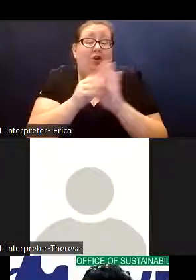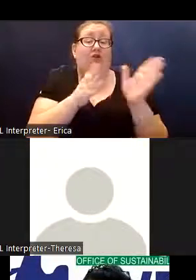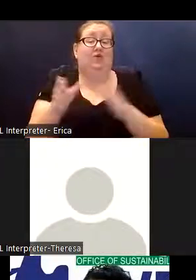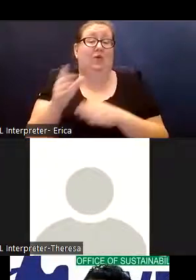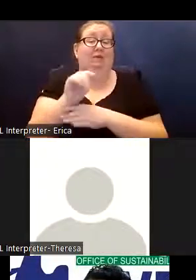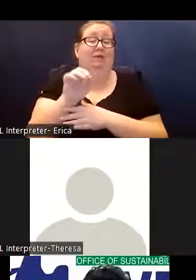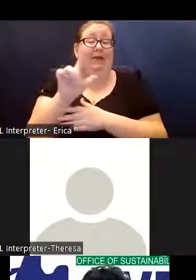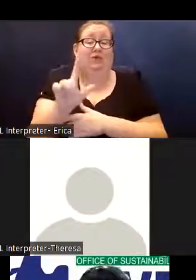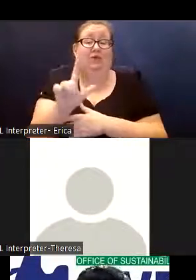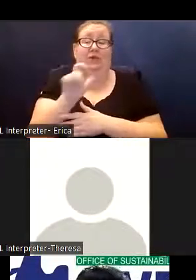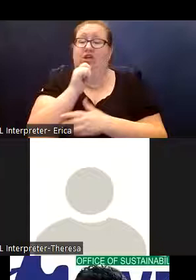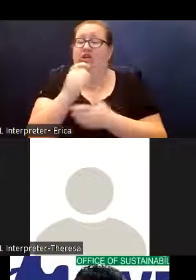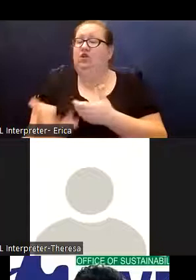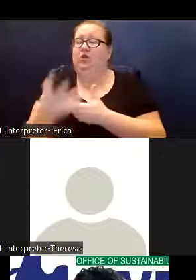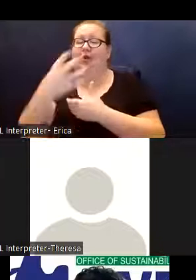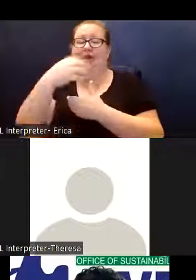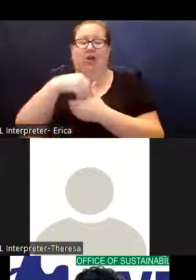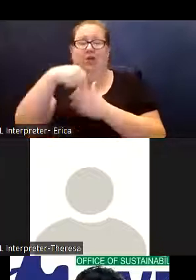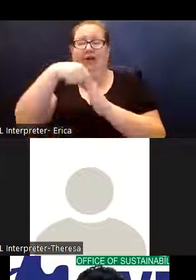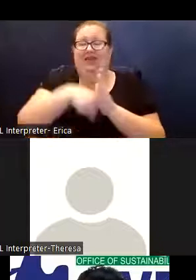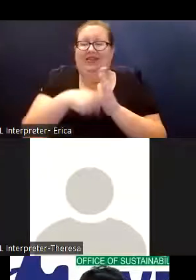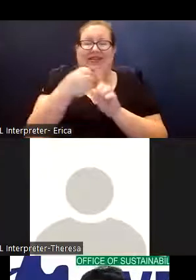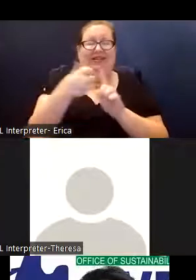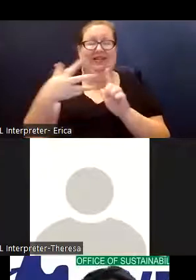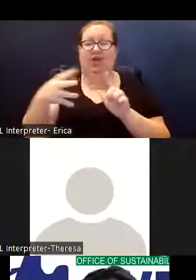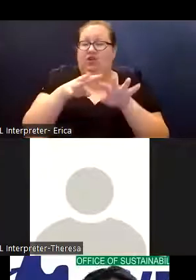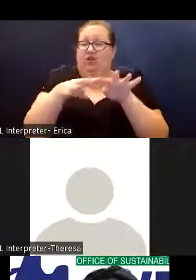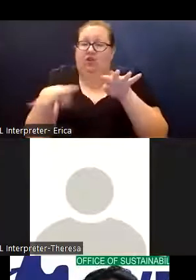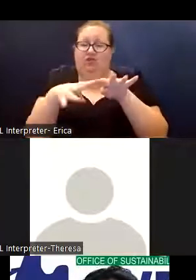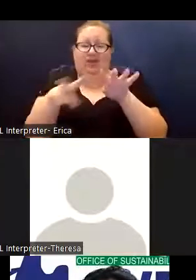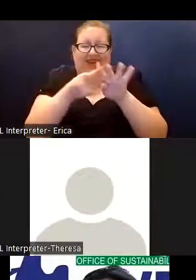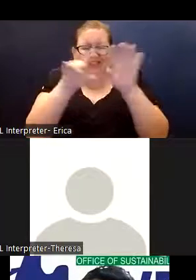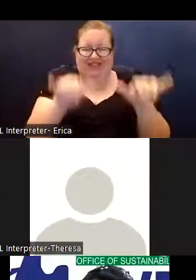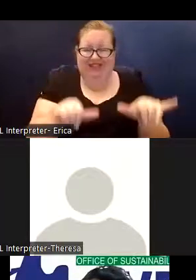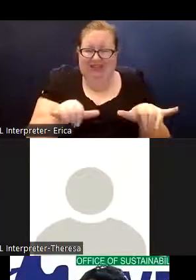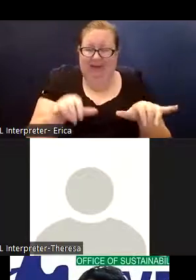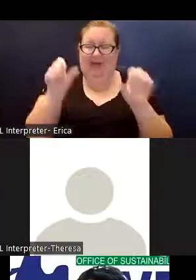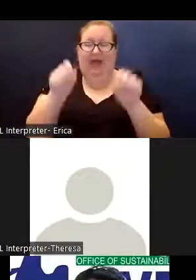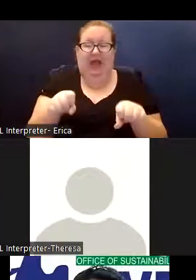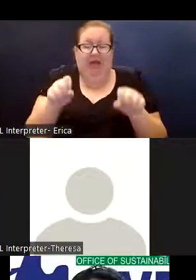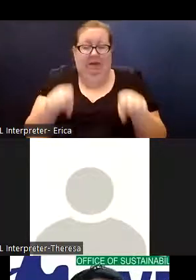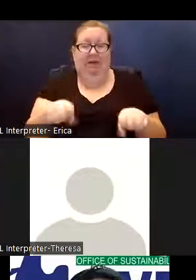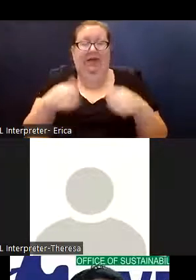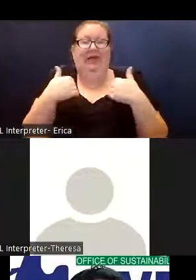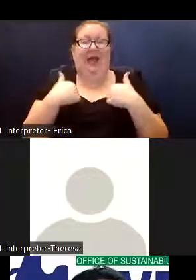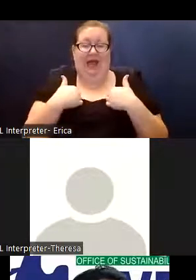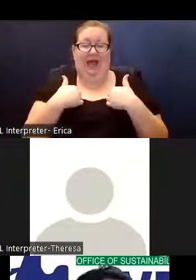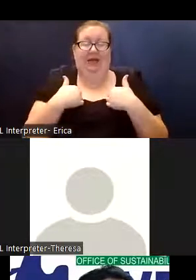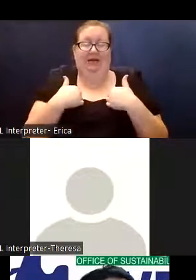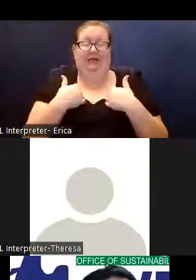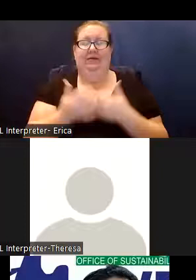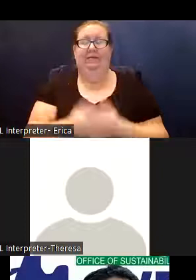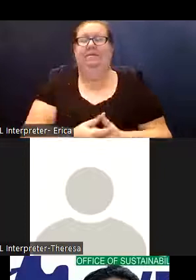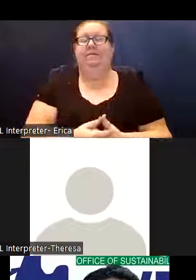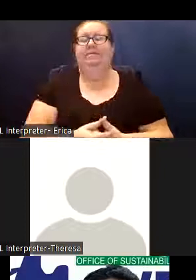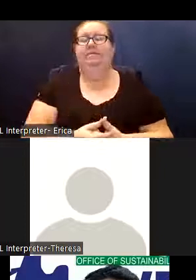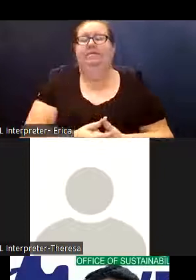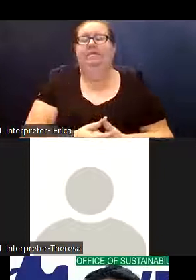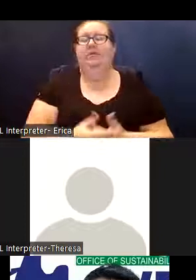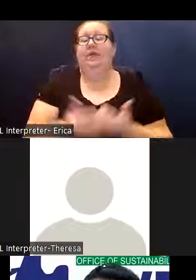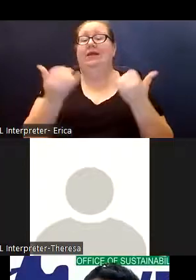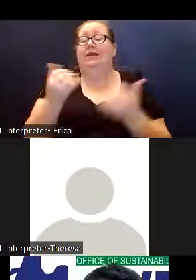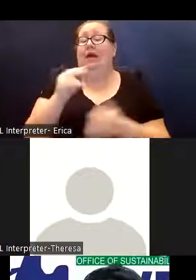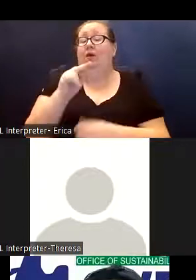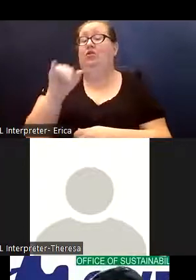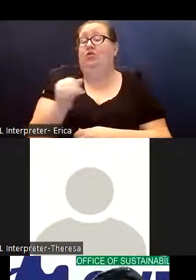doesn't incorporate the details of our drainage system and the capacity that our drainage system has. It's based on some assumptions. Now, the New Jersey